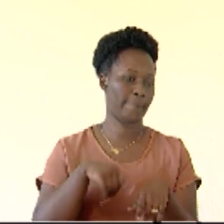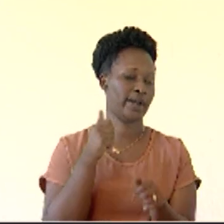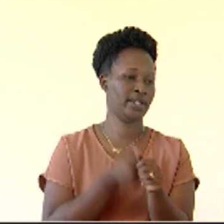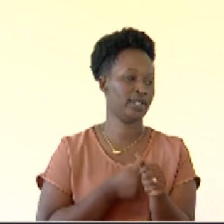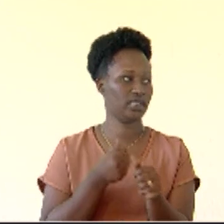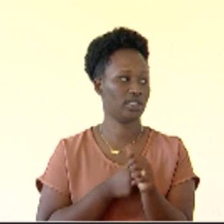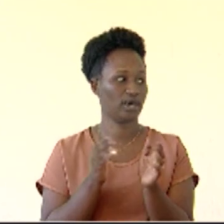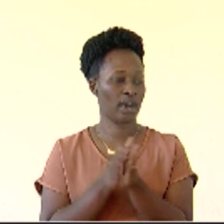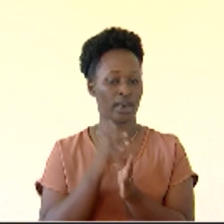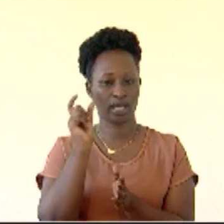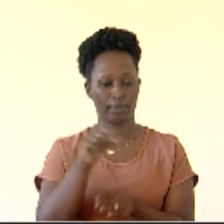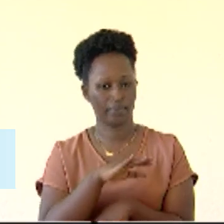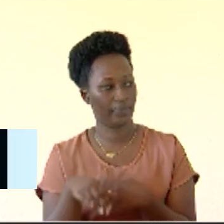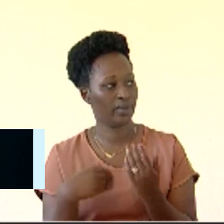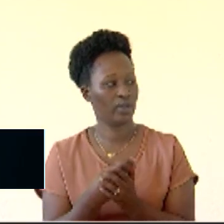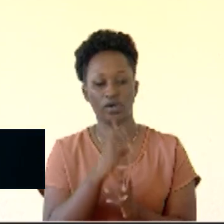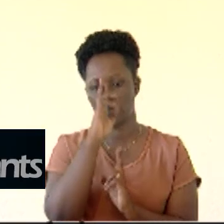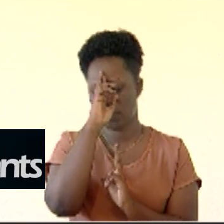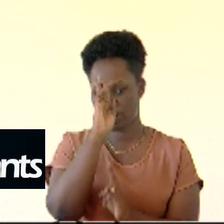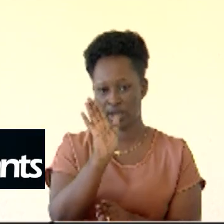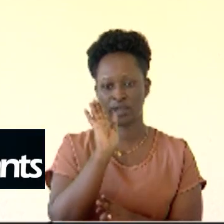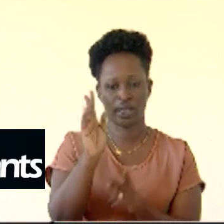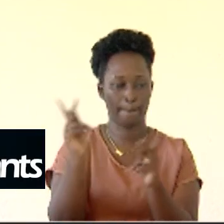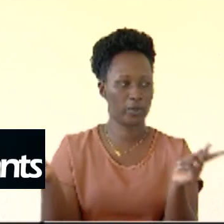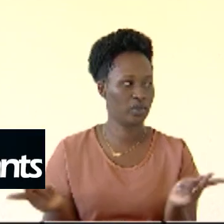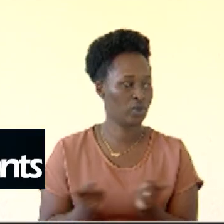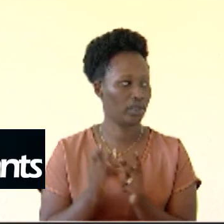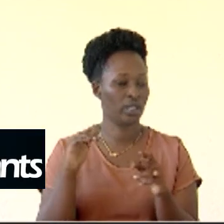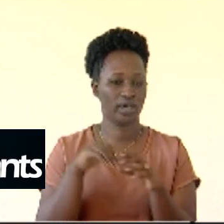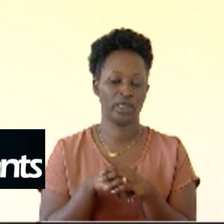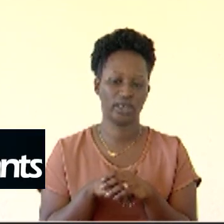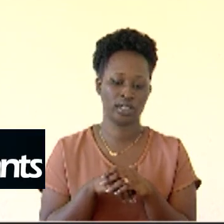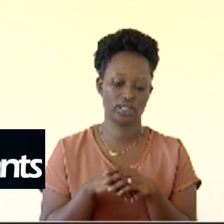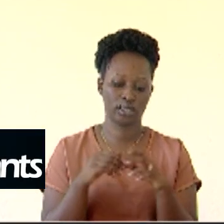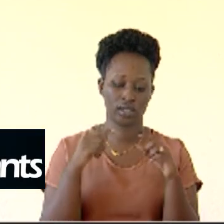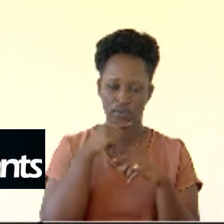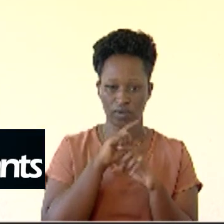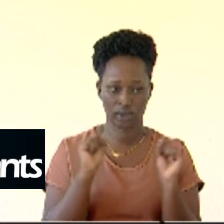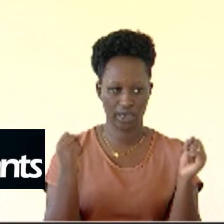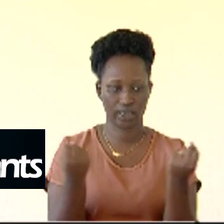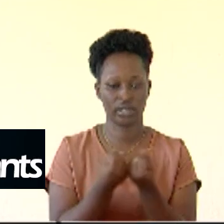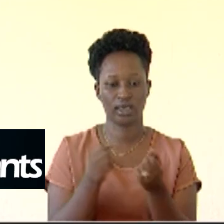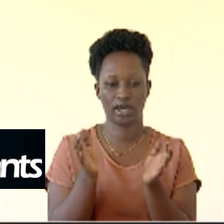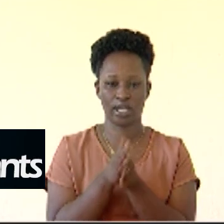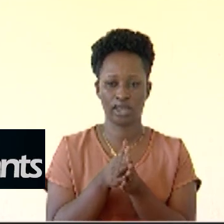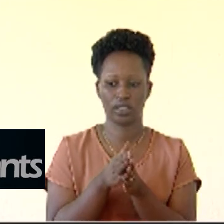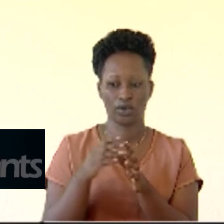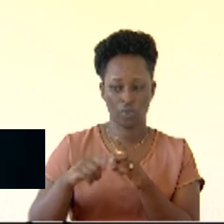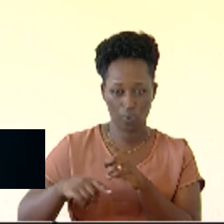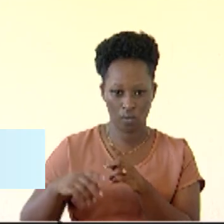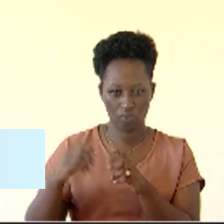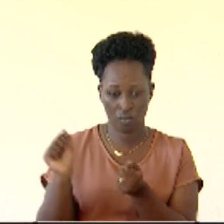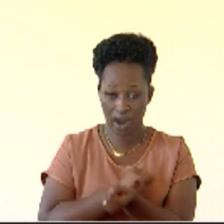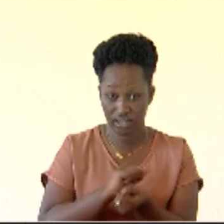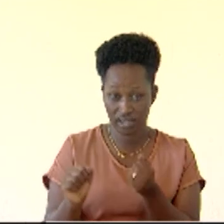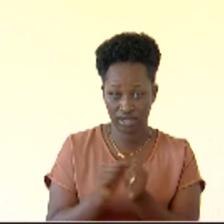everyone, irrespective of their position in the society, and violation of the human rights include sexual